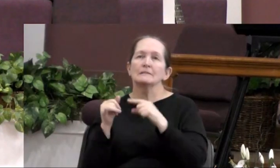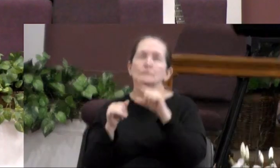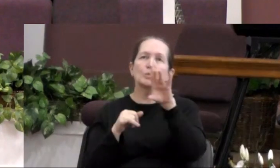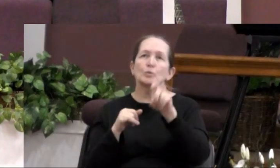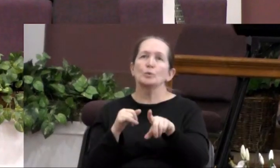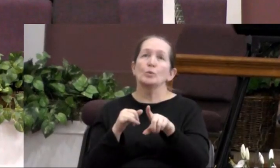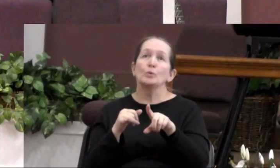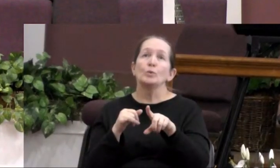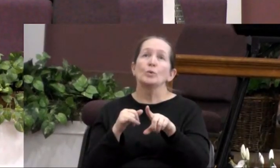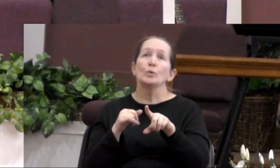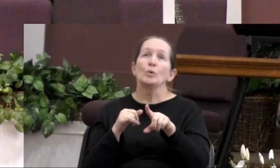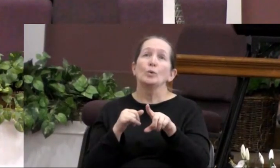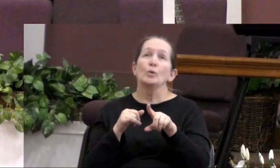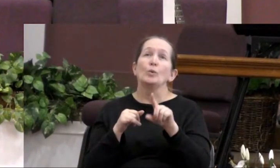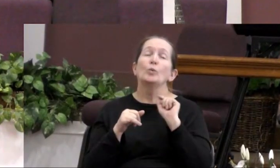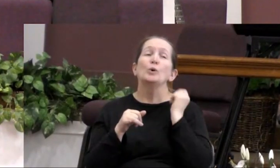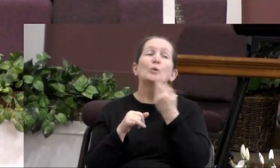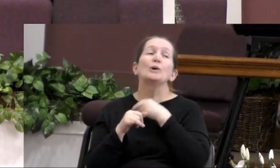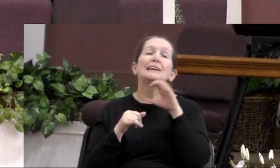Will we care?